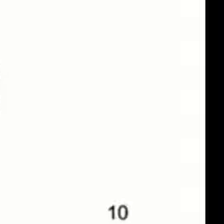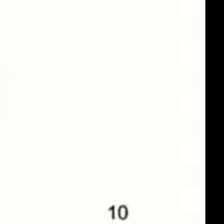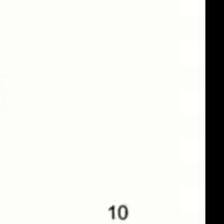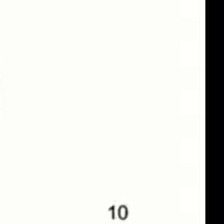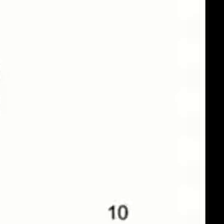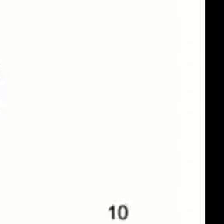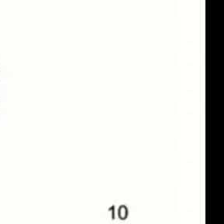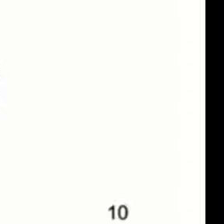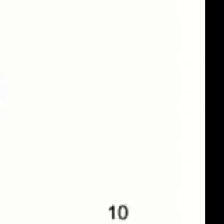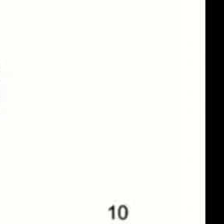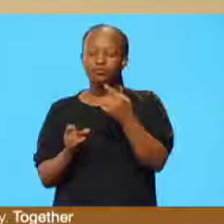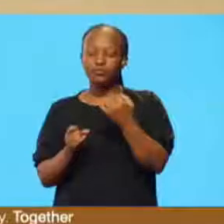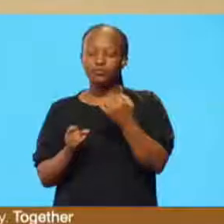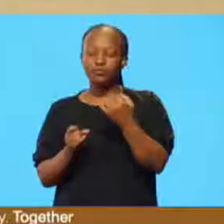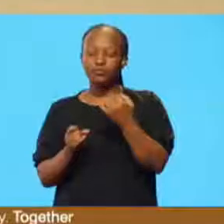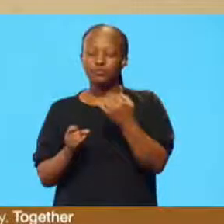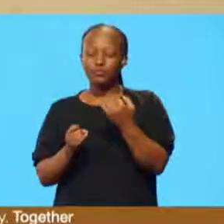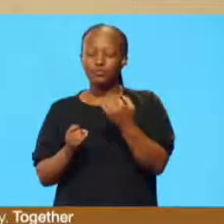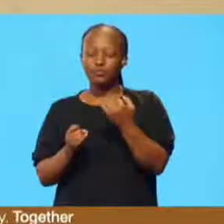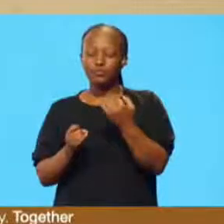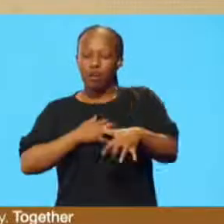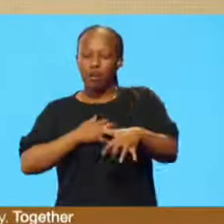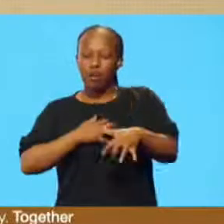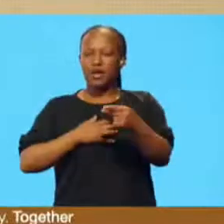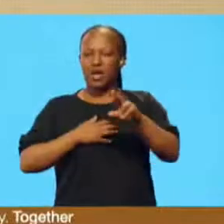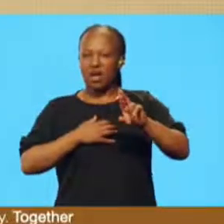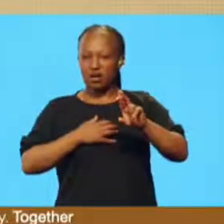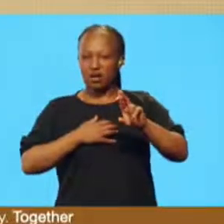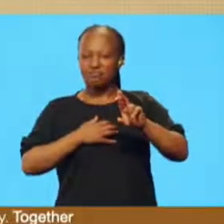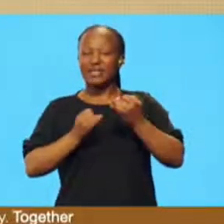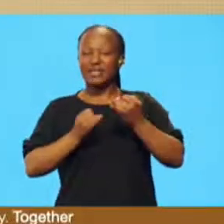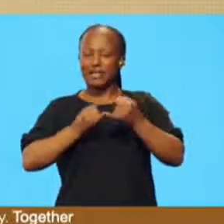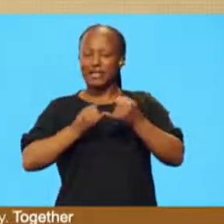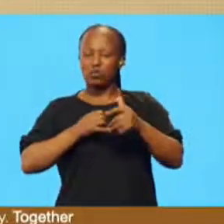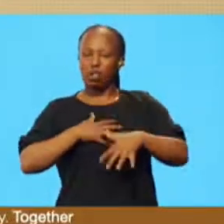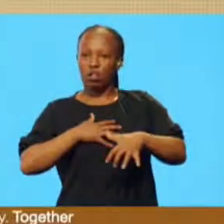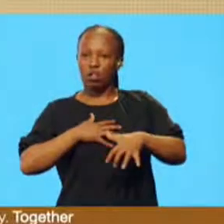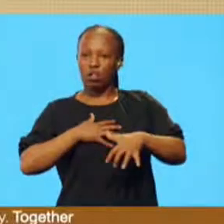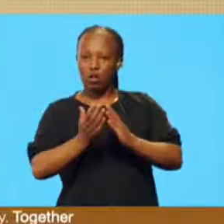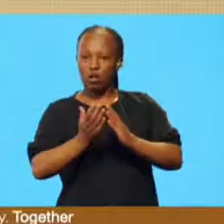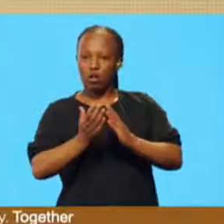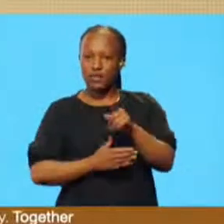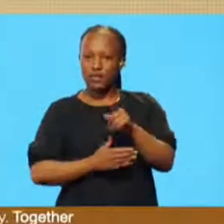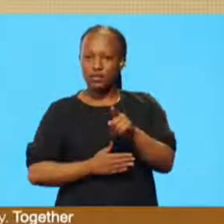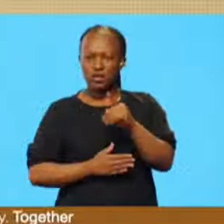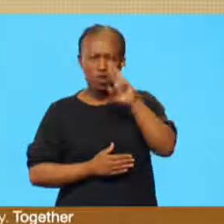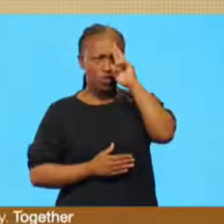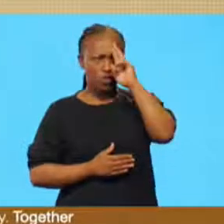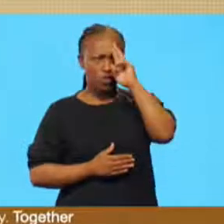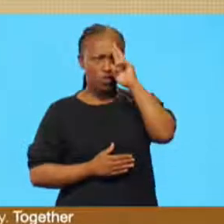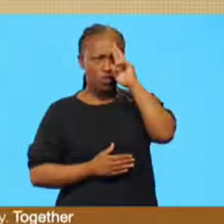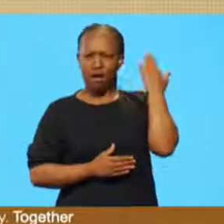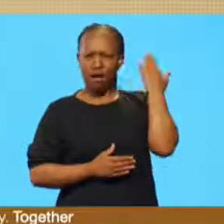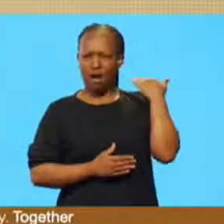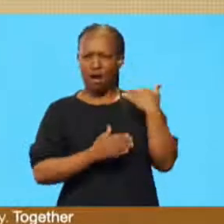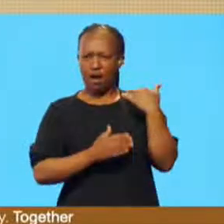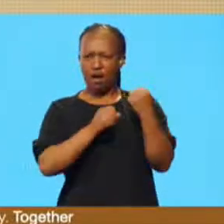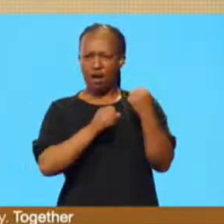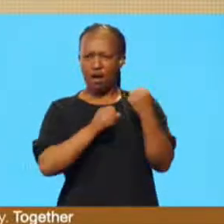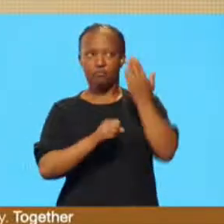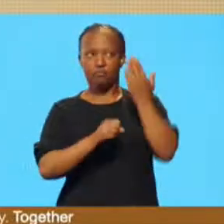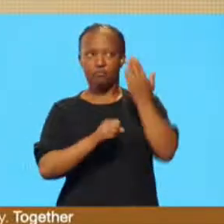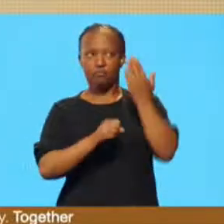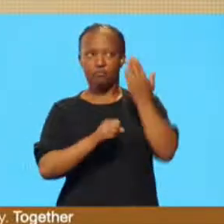sexual reproductive health rights, you know, last year in 2020, just in February before the lockdown, we have launched a report,